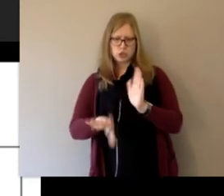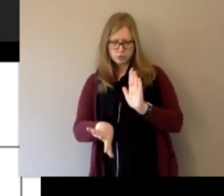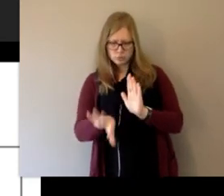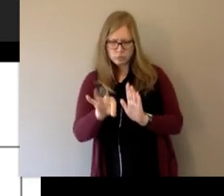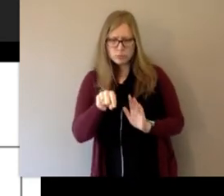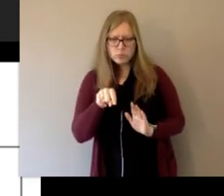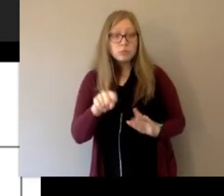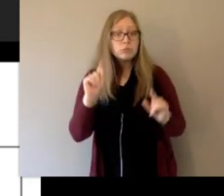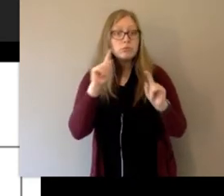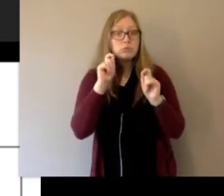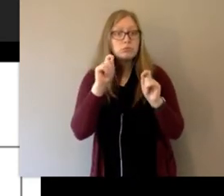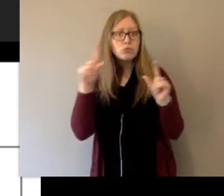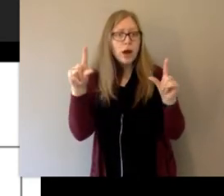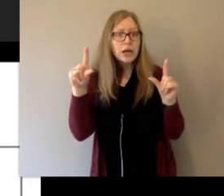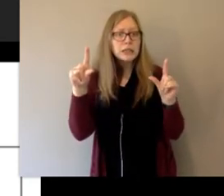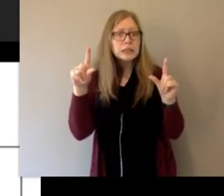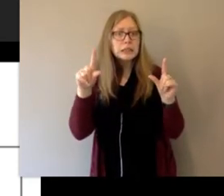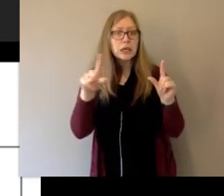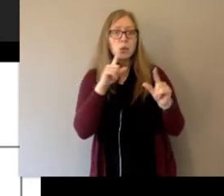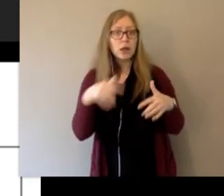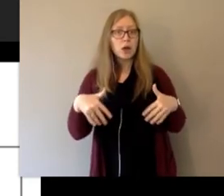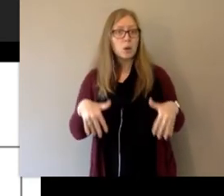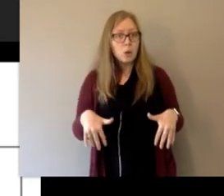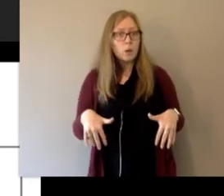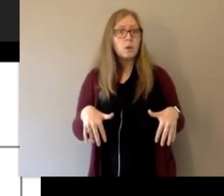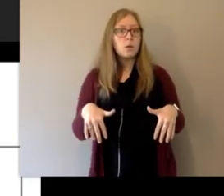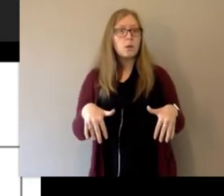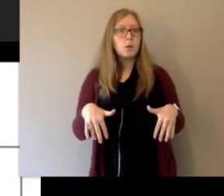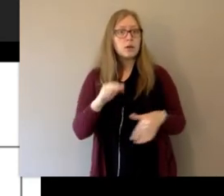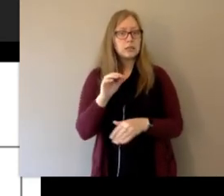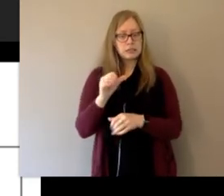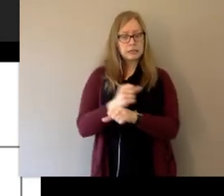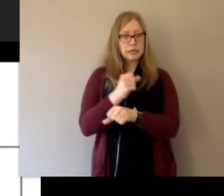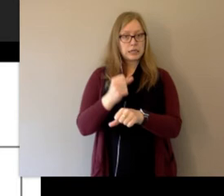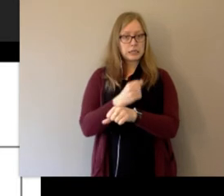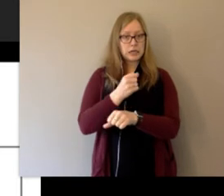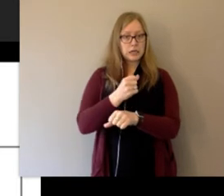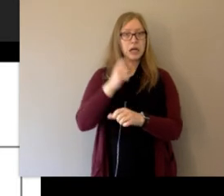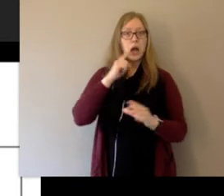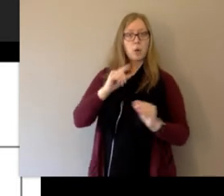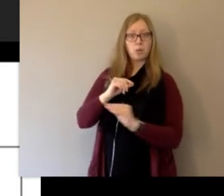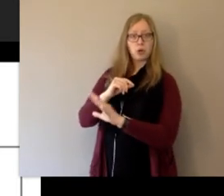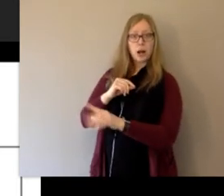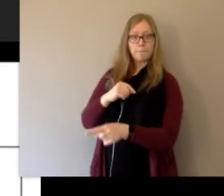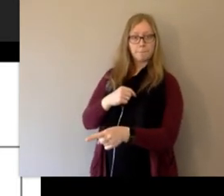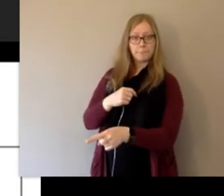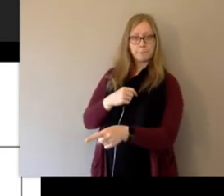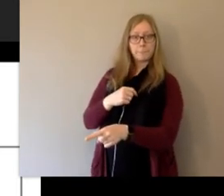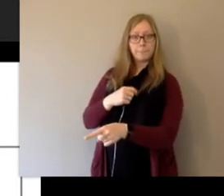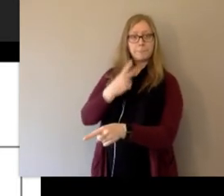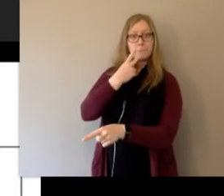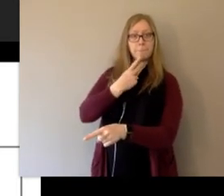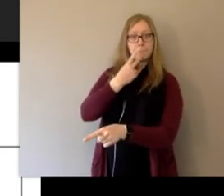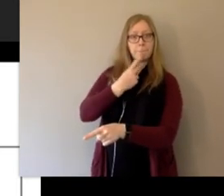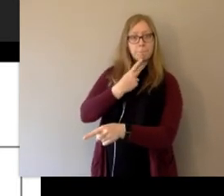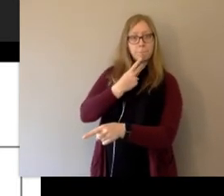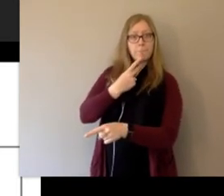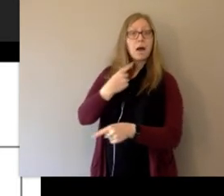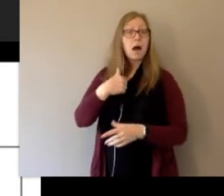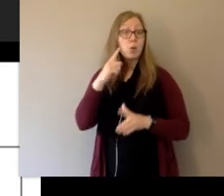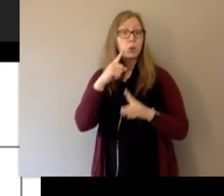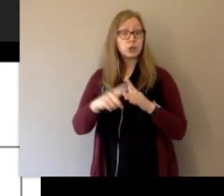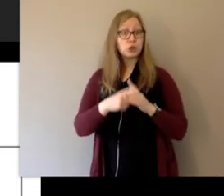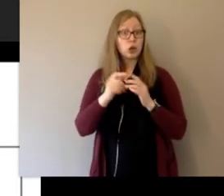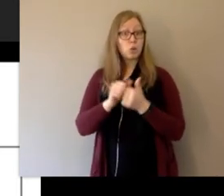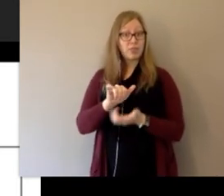really surprising or alarming statistic. And I'm going to put that up here. This is what I'm going to start out with